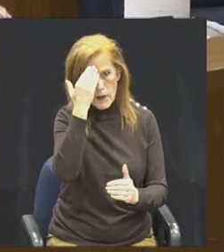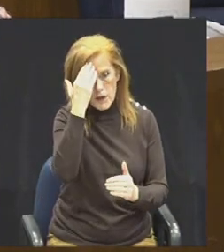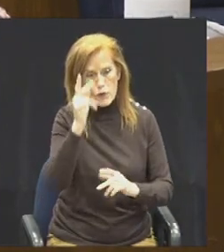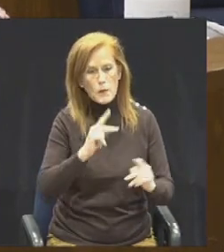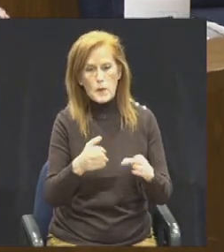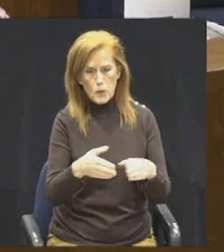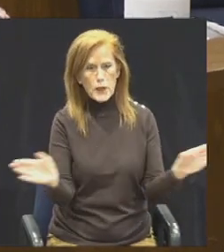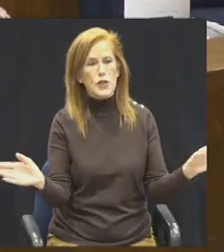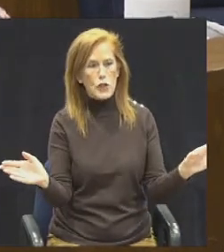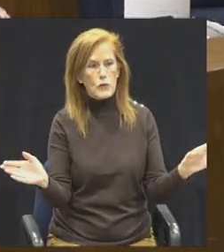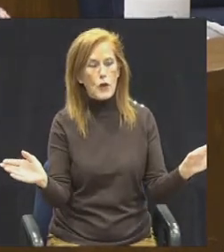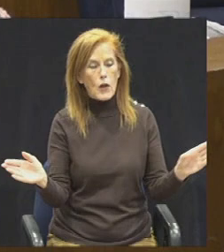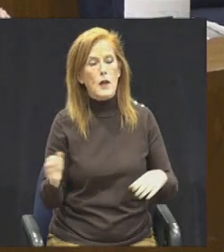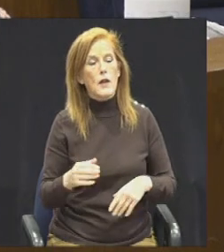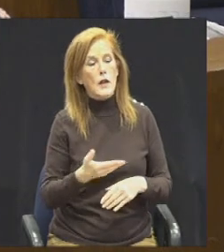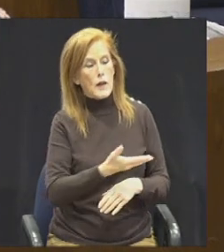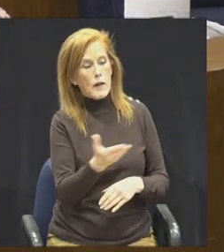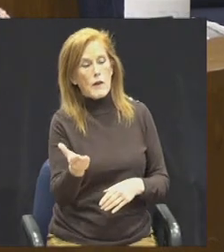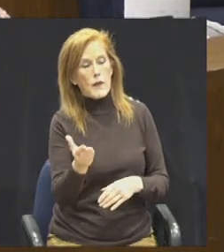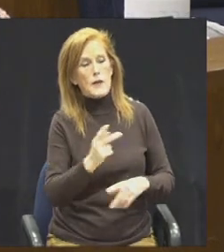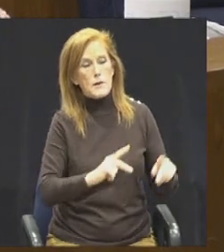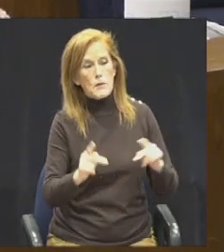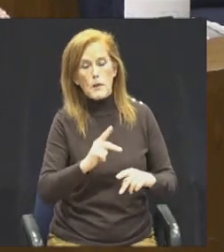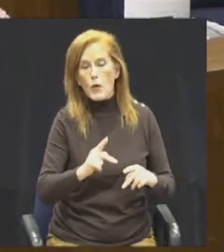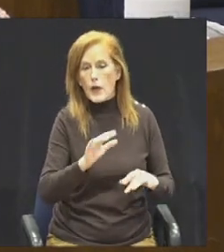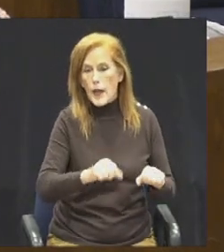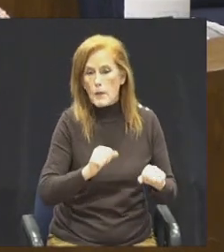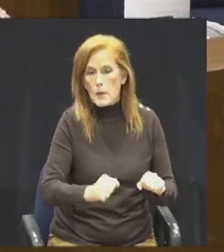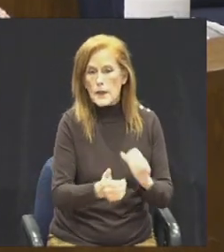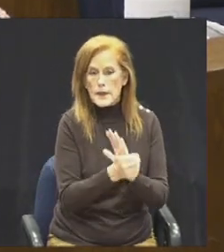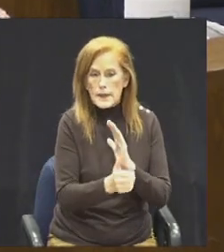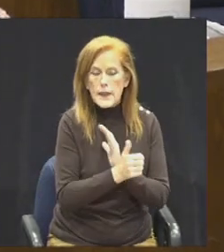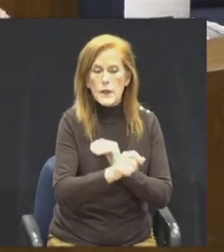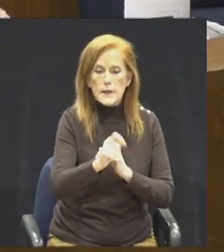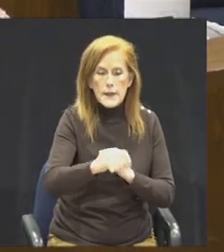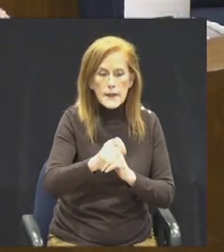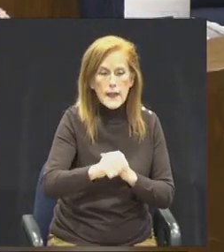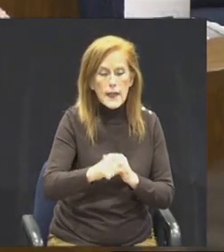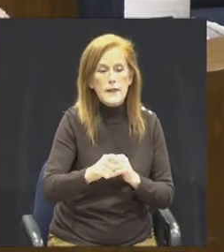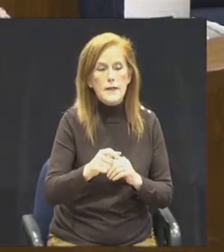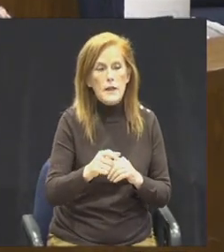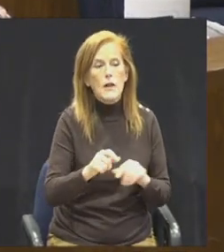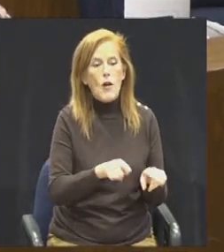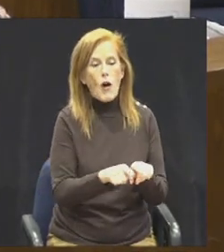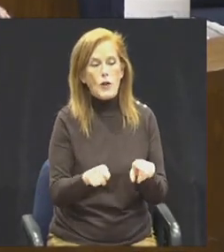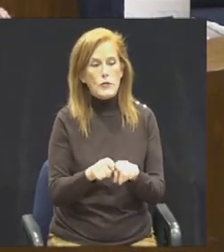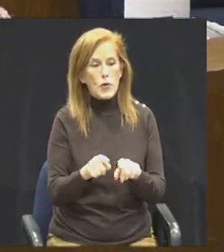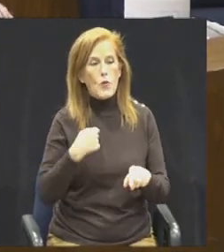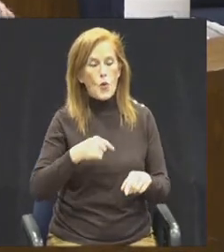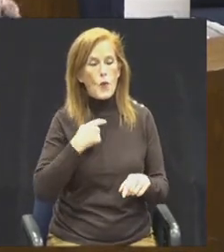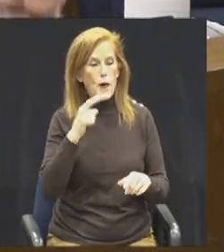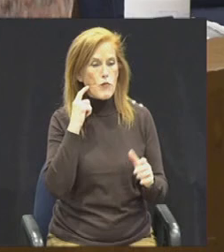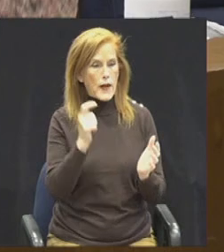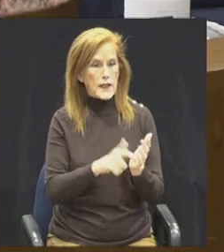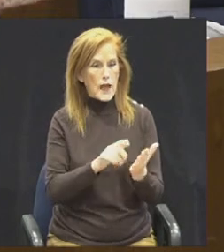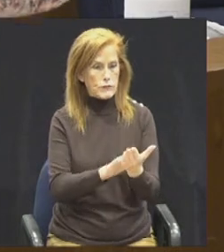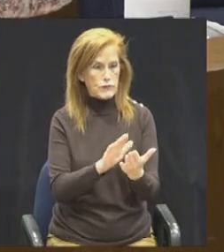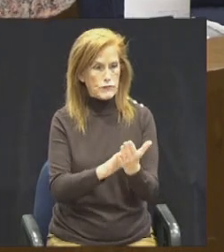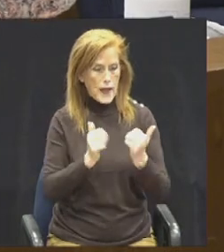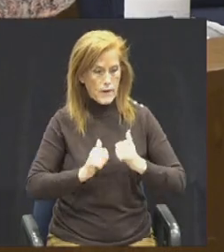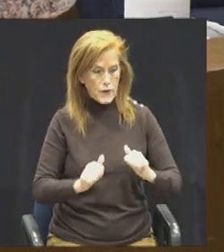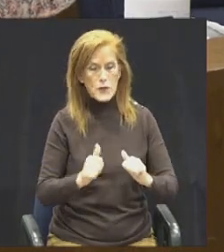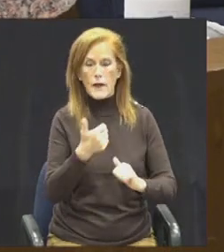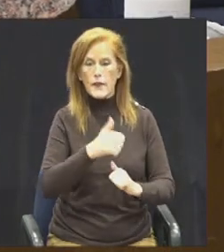public on the capabilities, needs, and desires of citizens with disabilities. We publicly recognize the efforts